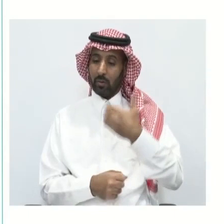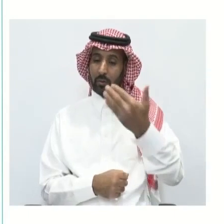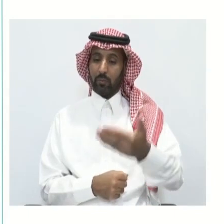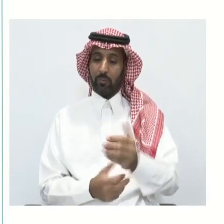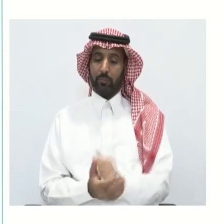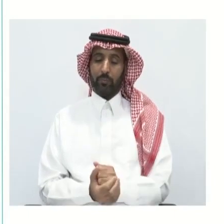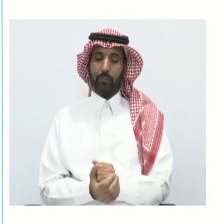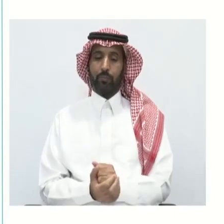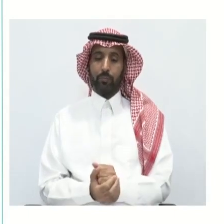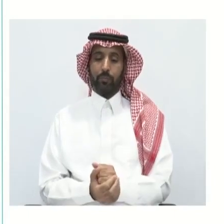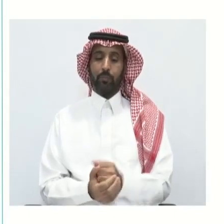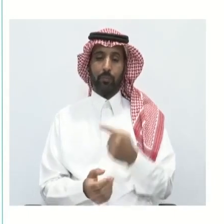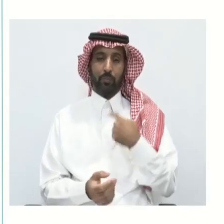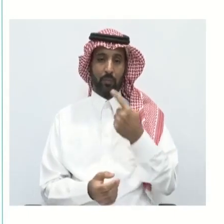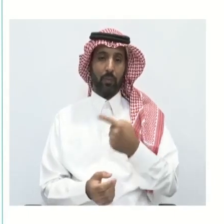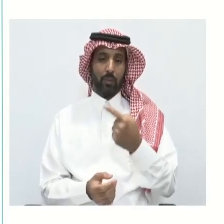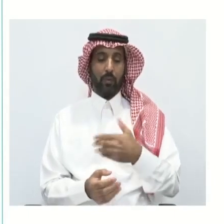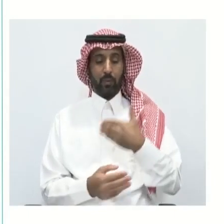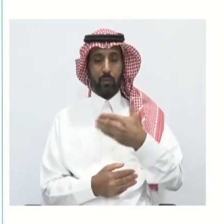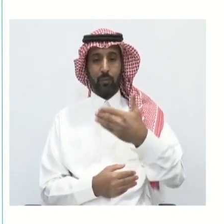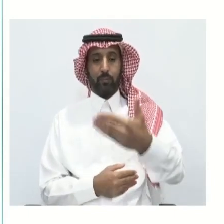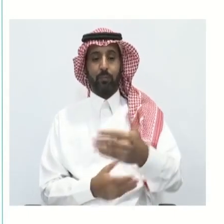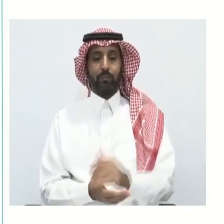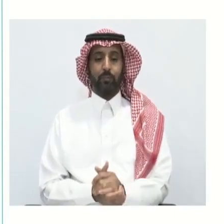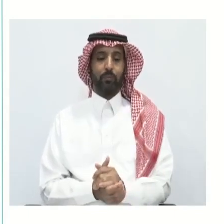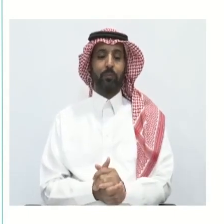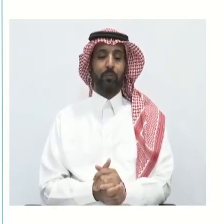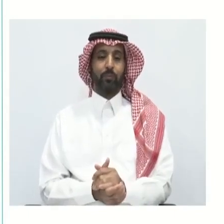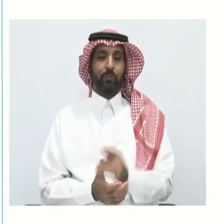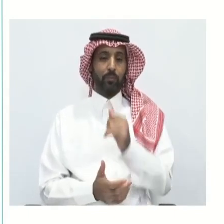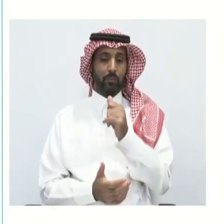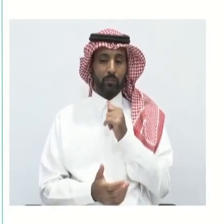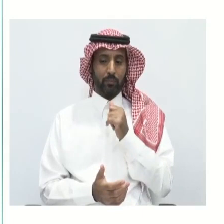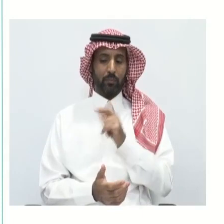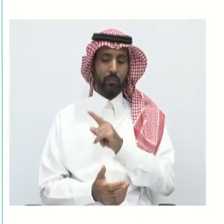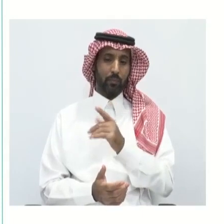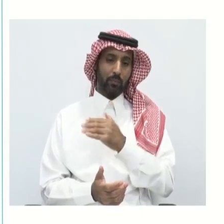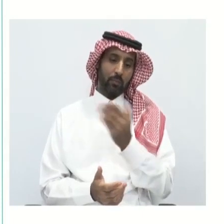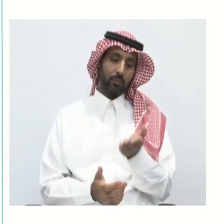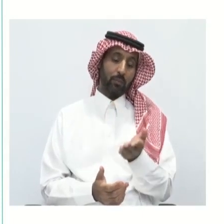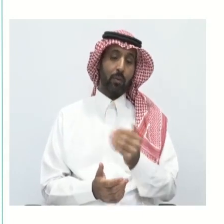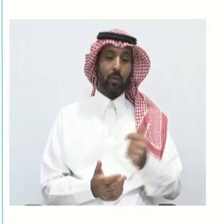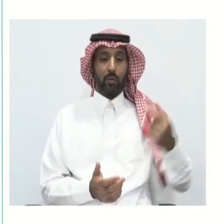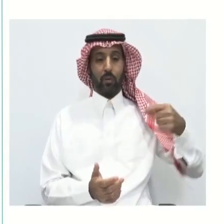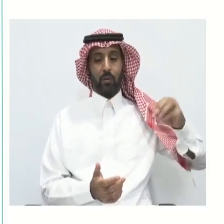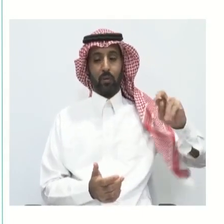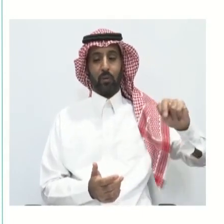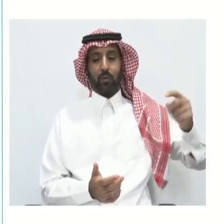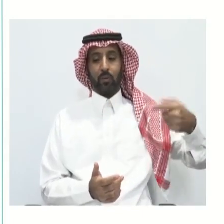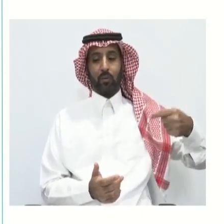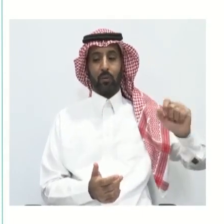the future to talk about plans. For example, here we have the negative and the affirmative. The affirmative, I'm going